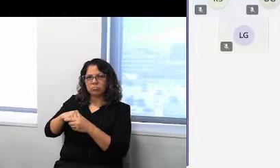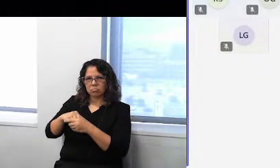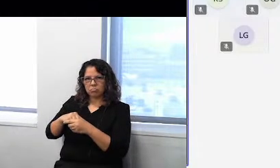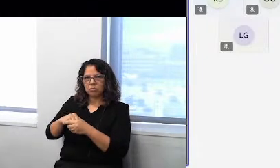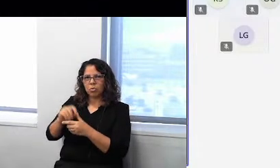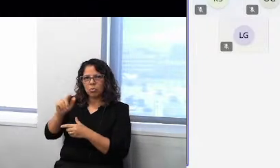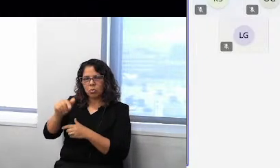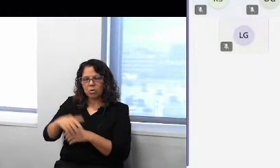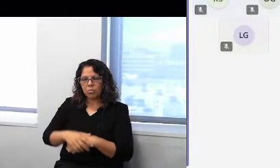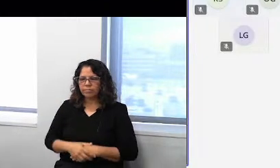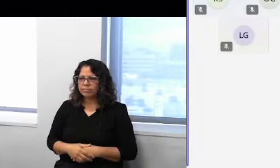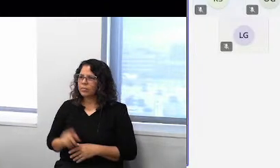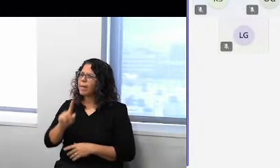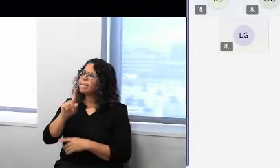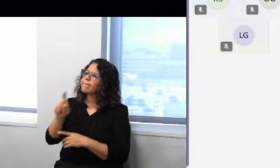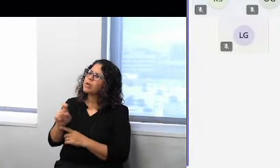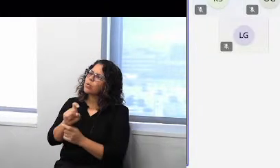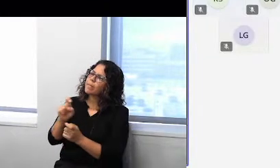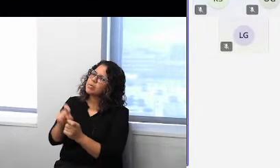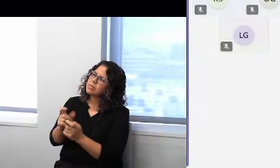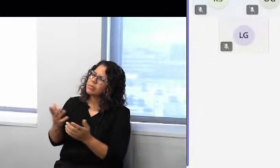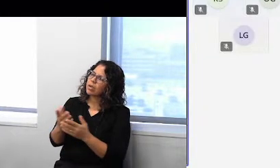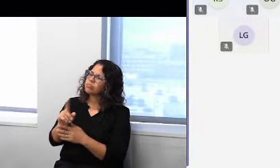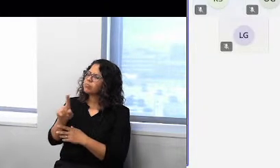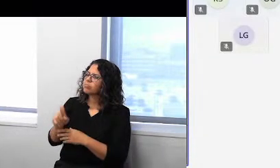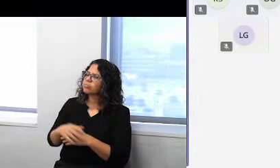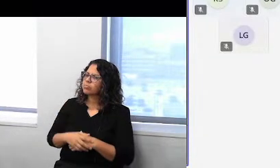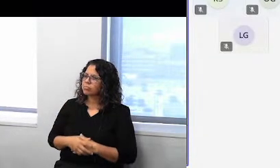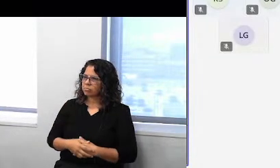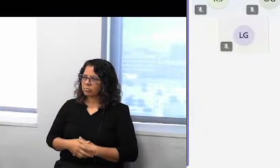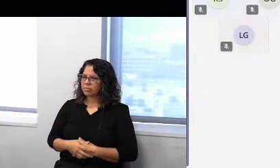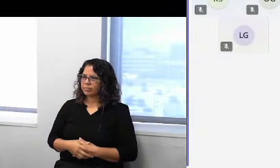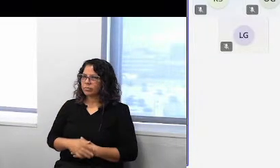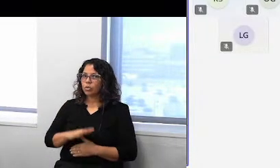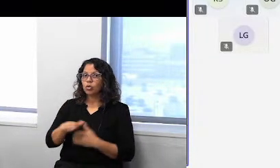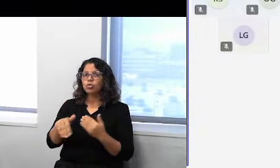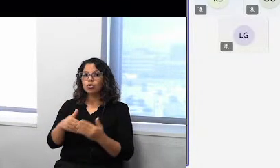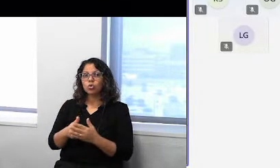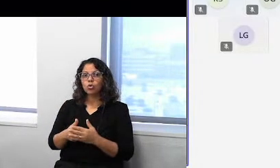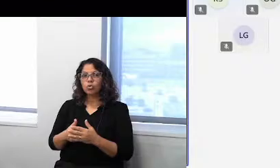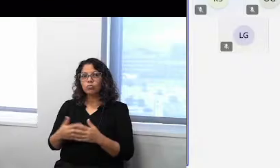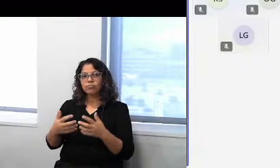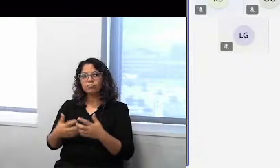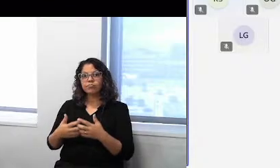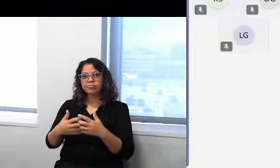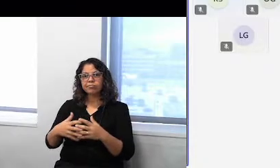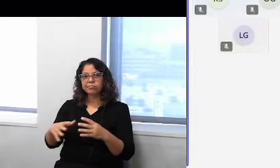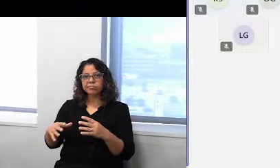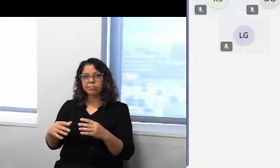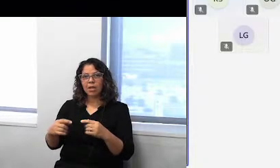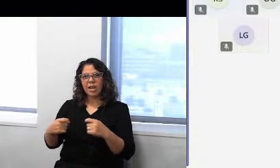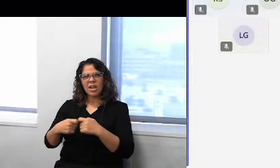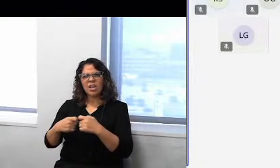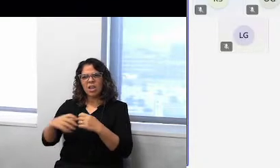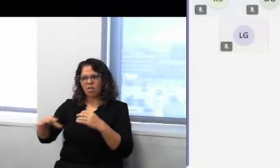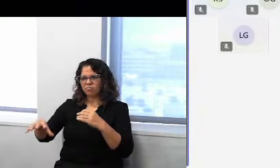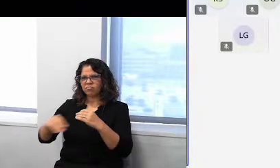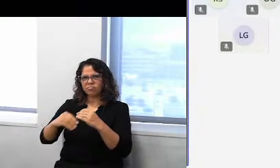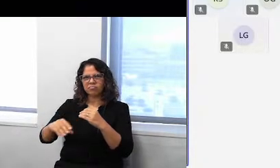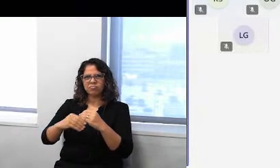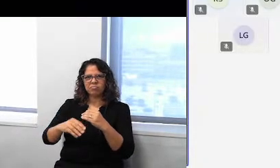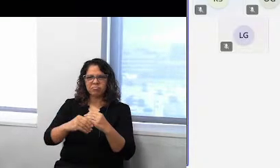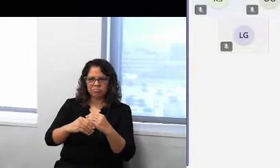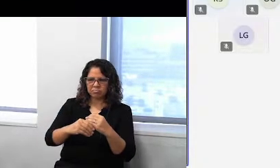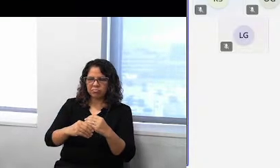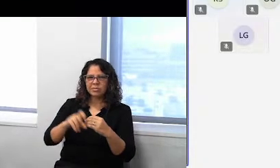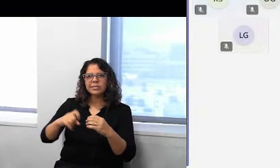it true that all these feeders need to be rebuilt, regardless of whether you put renewable energy? It's not true. He's already